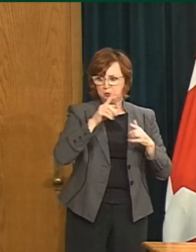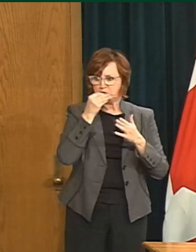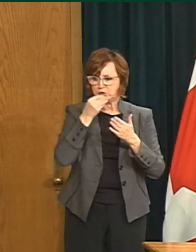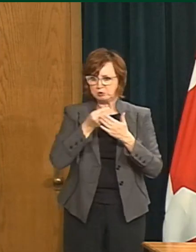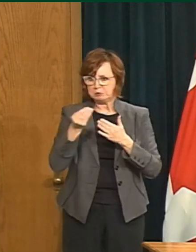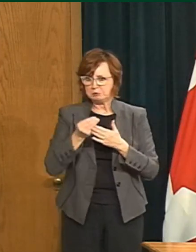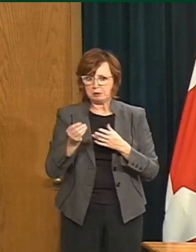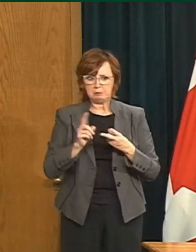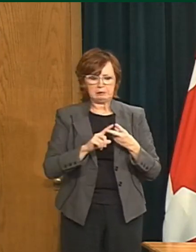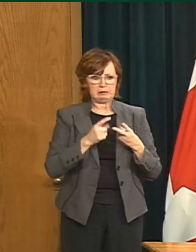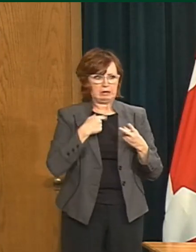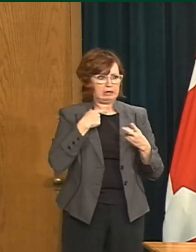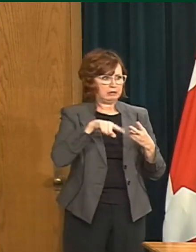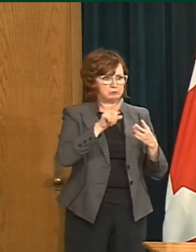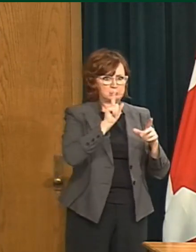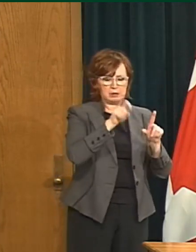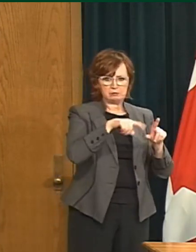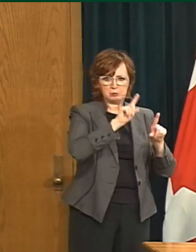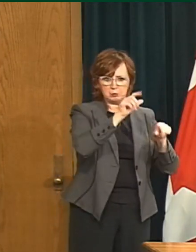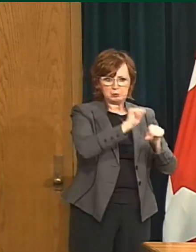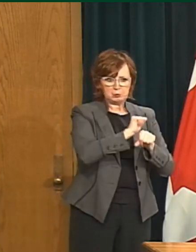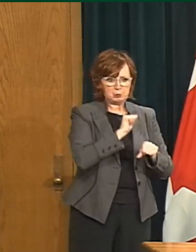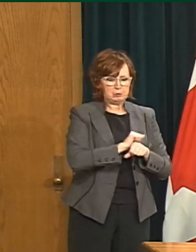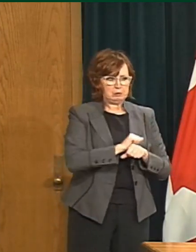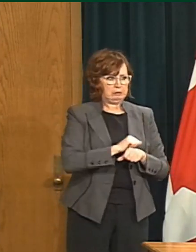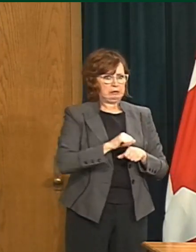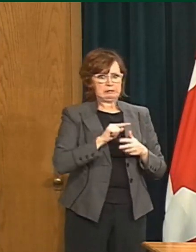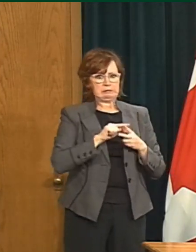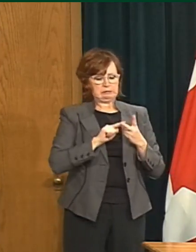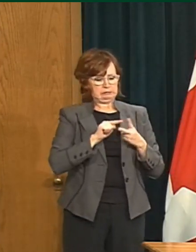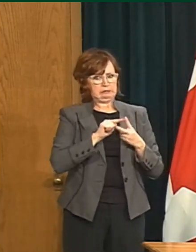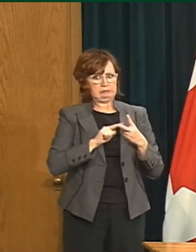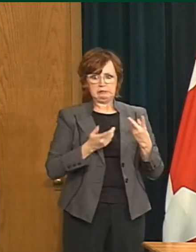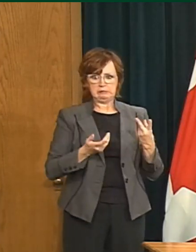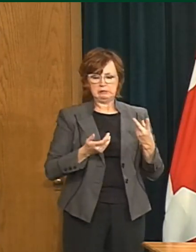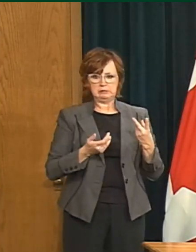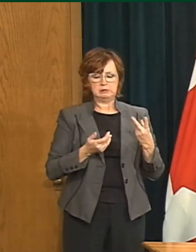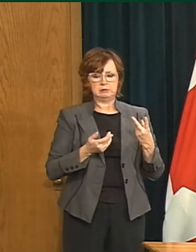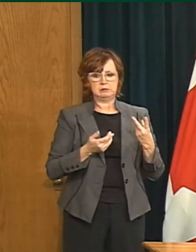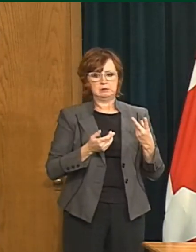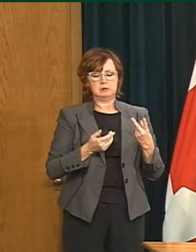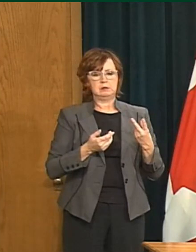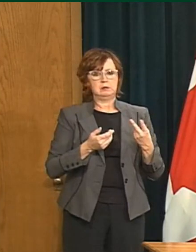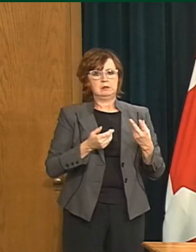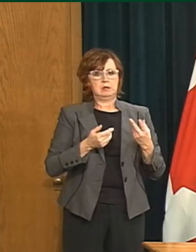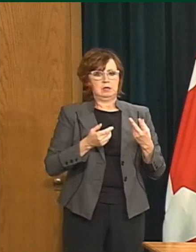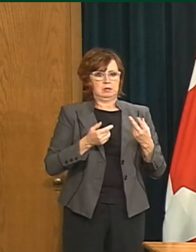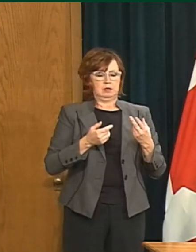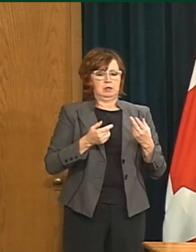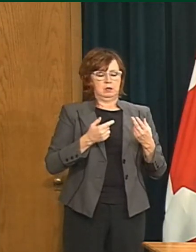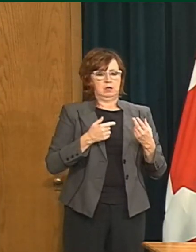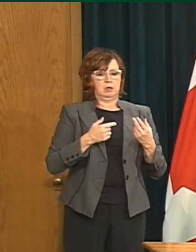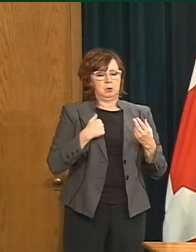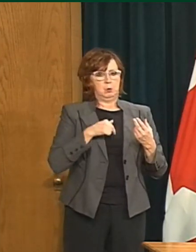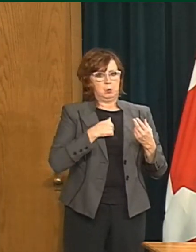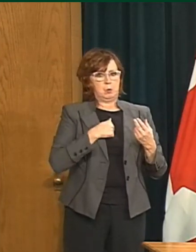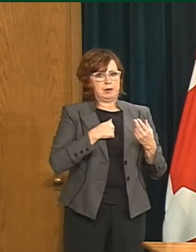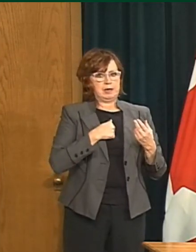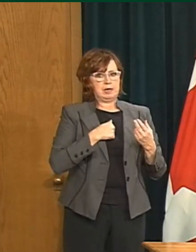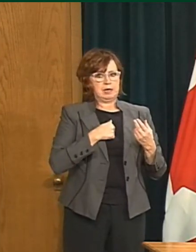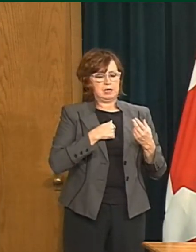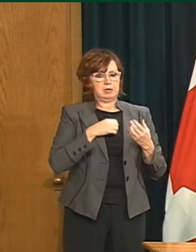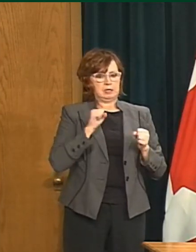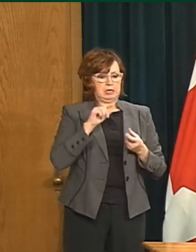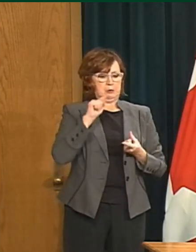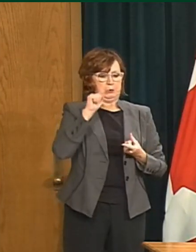been advising about how to further reduce that risk. But again, if you look at that, our rates are a bit higher